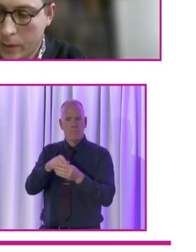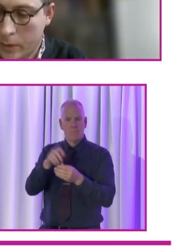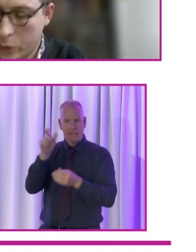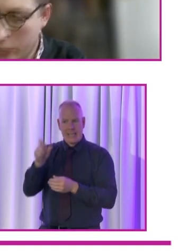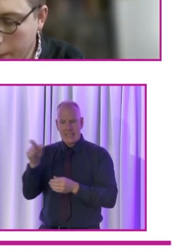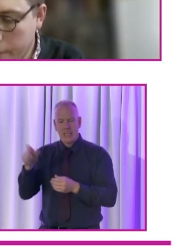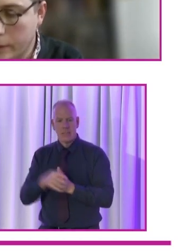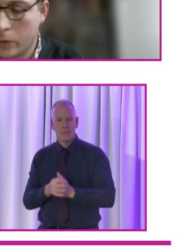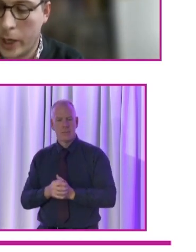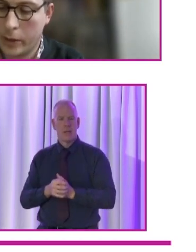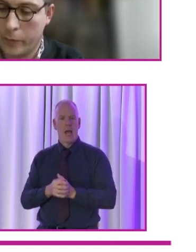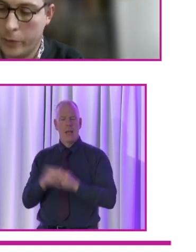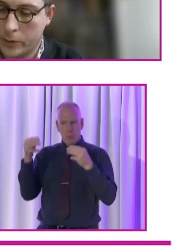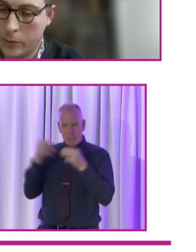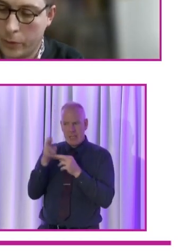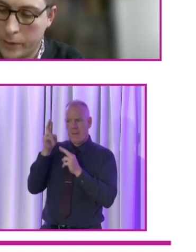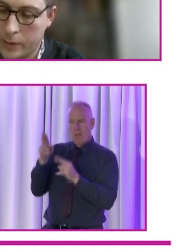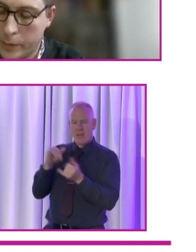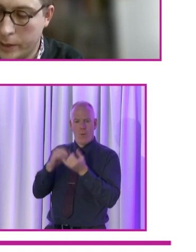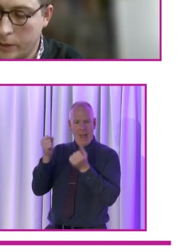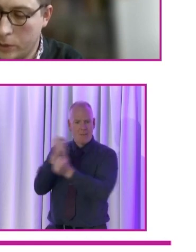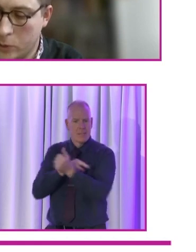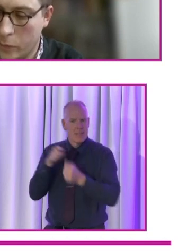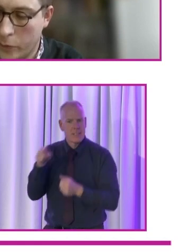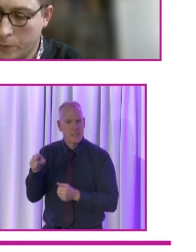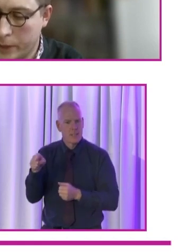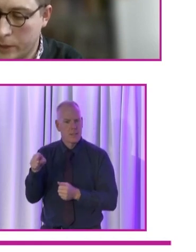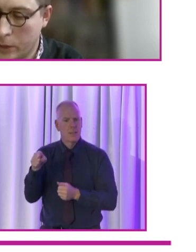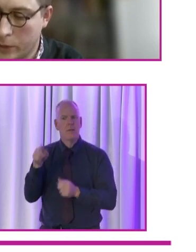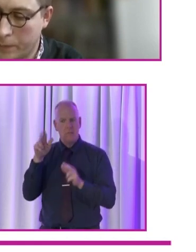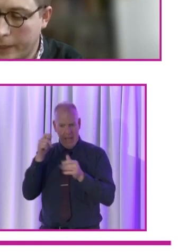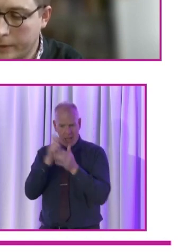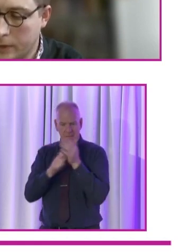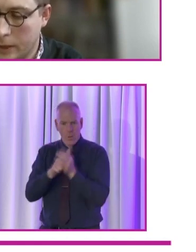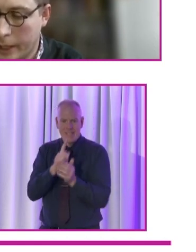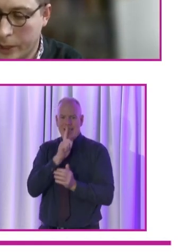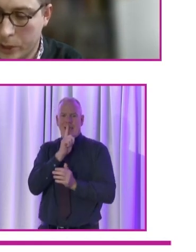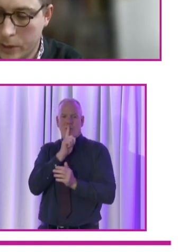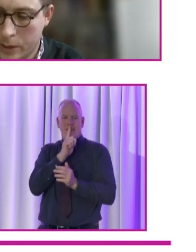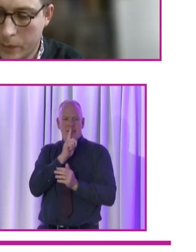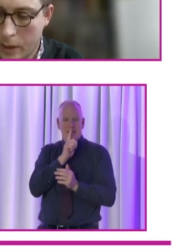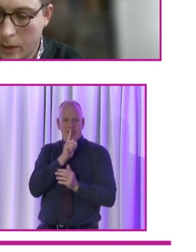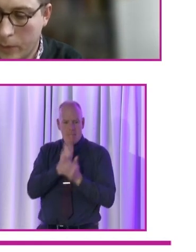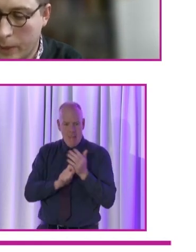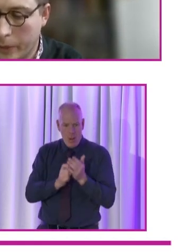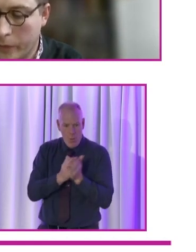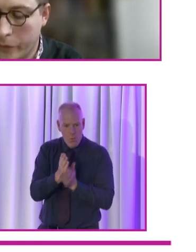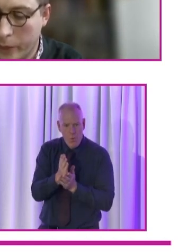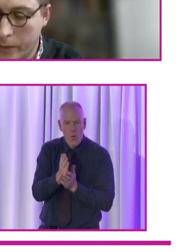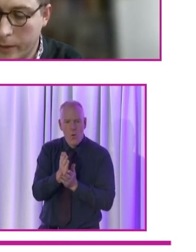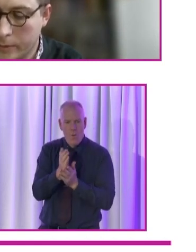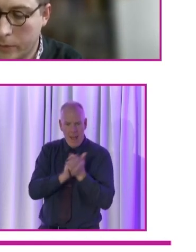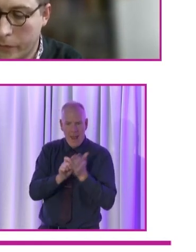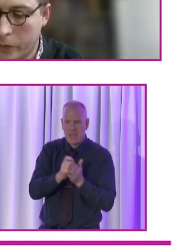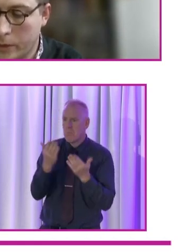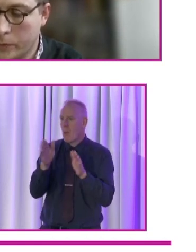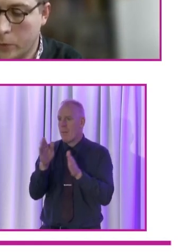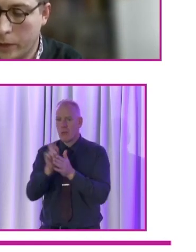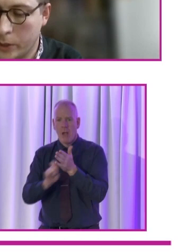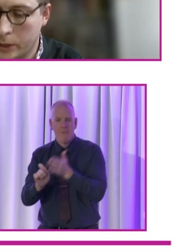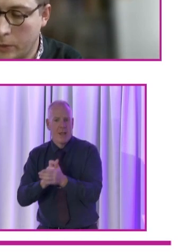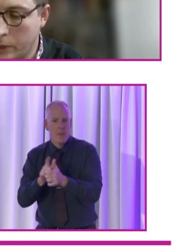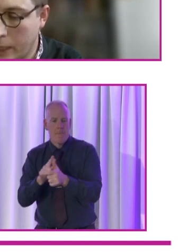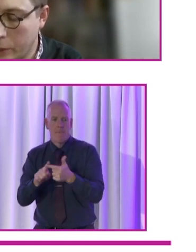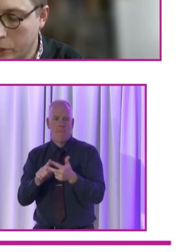by protecting the right of persons with disabilities to vote by secret ballot in elections and public